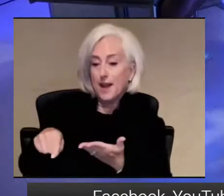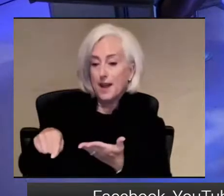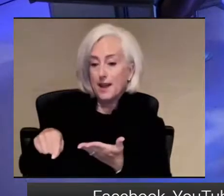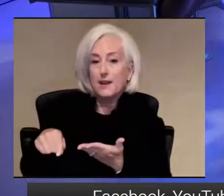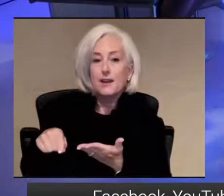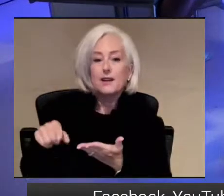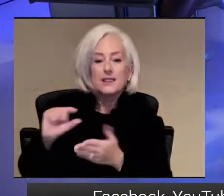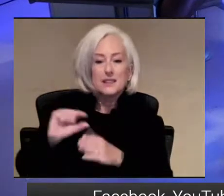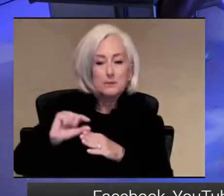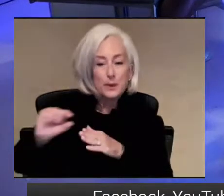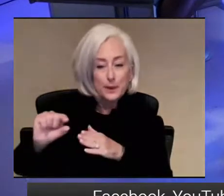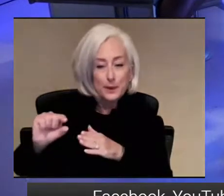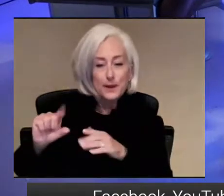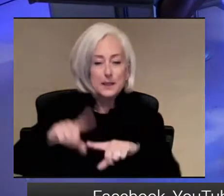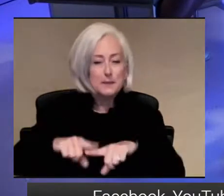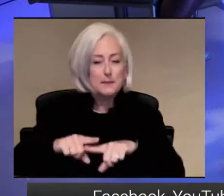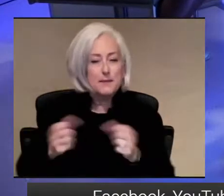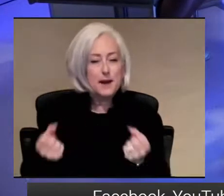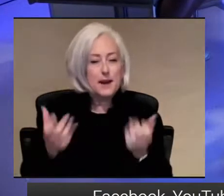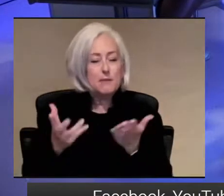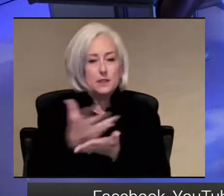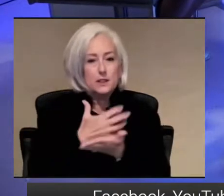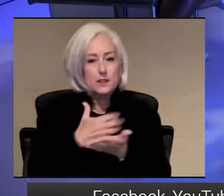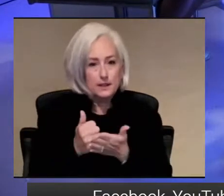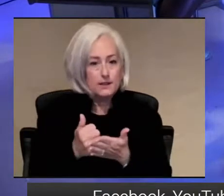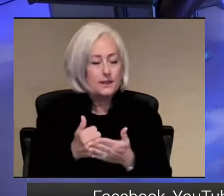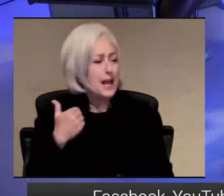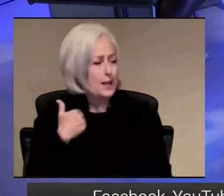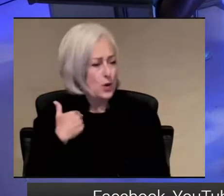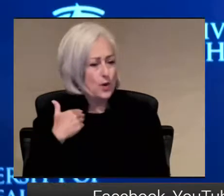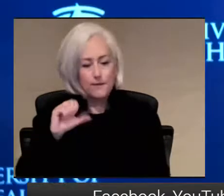there's Swope, there's Casey Cares, there's